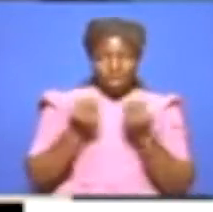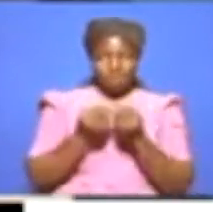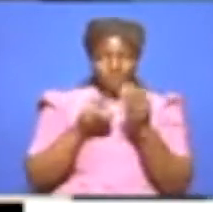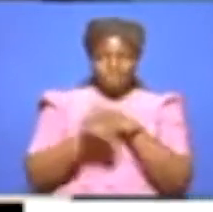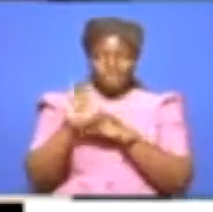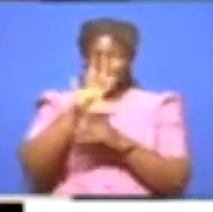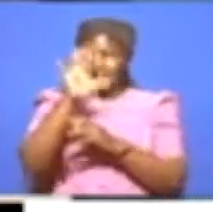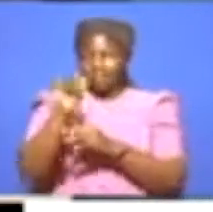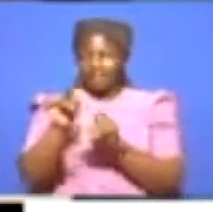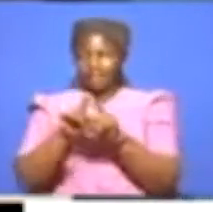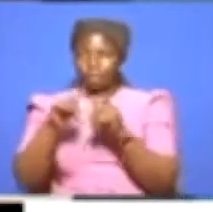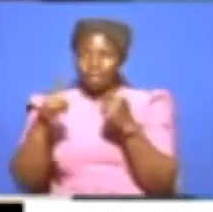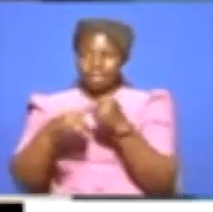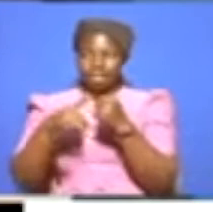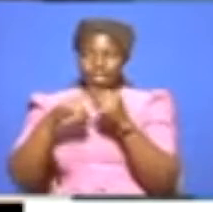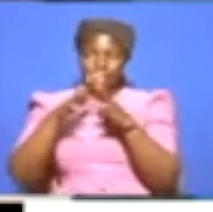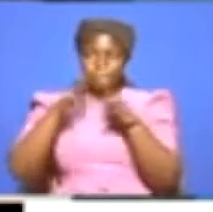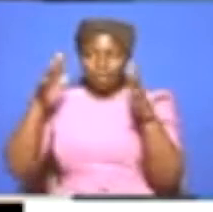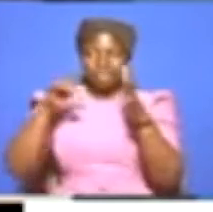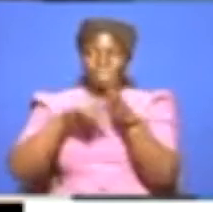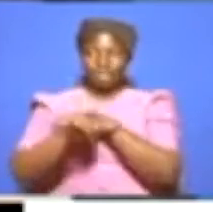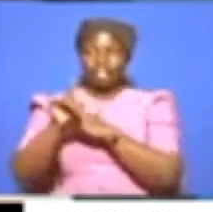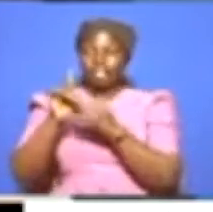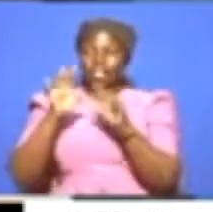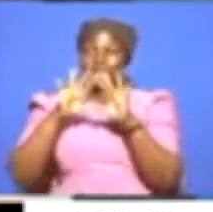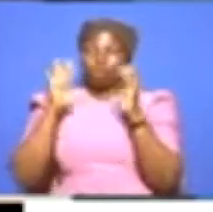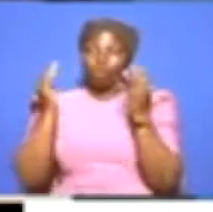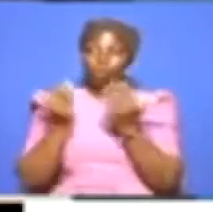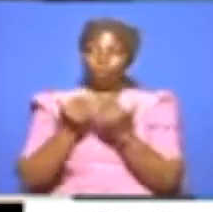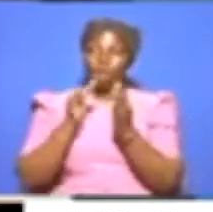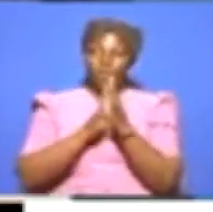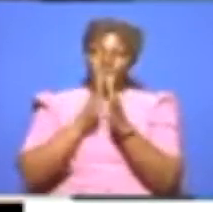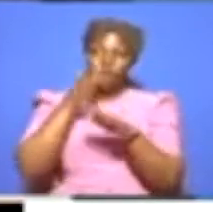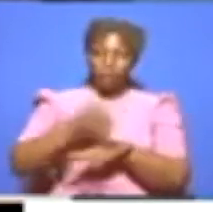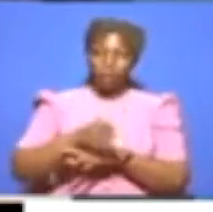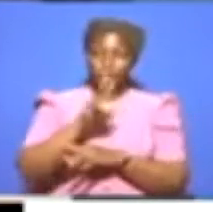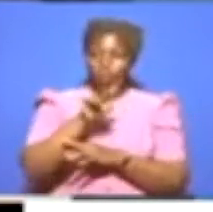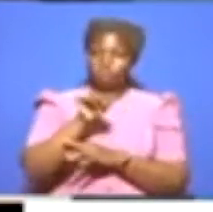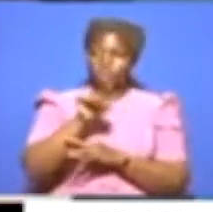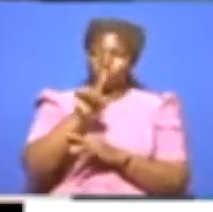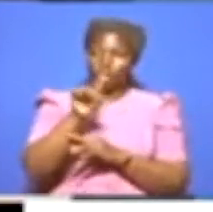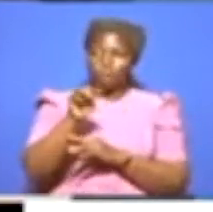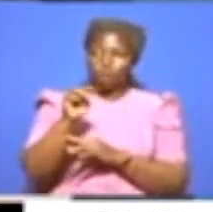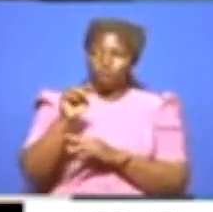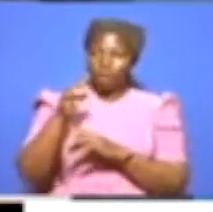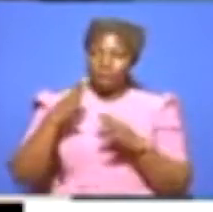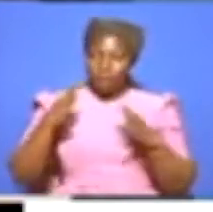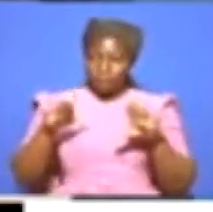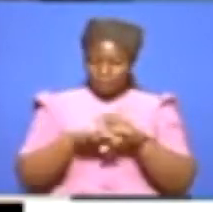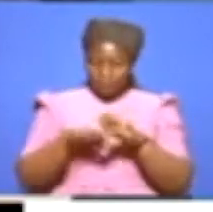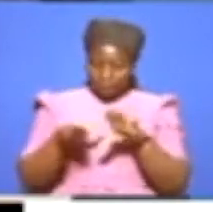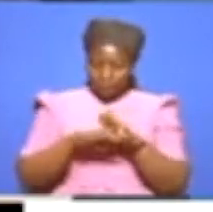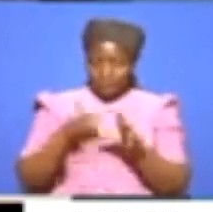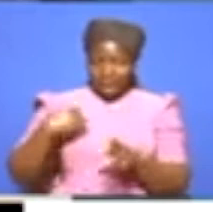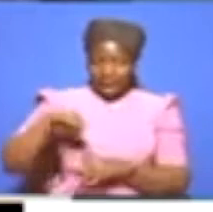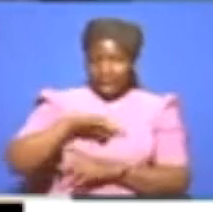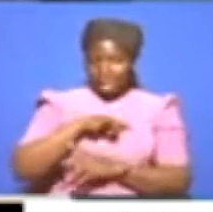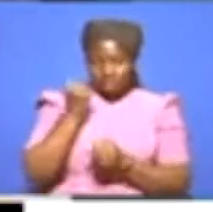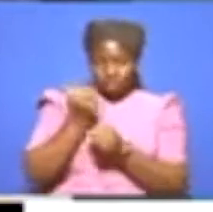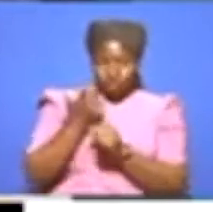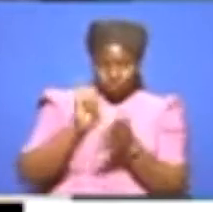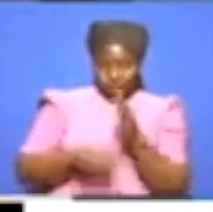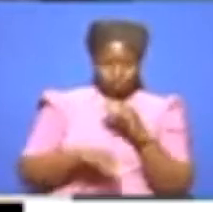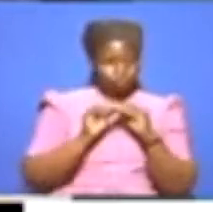the sixth largest in the world, with over 2.1 million members. So what we have been doing is that we have been teaching. We started by